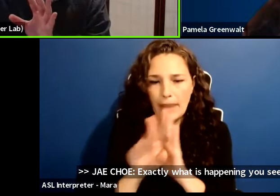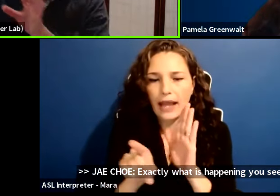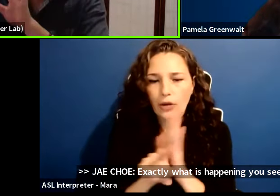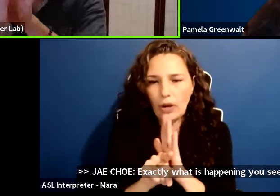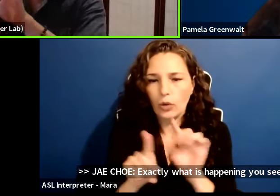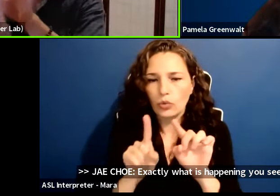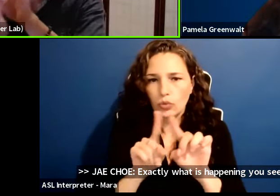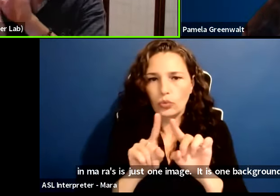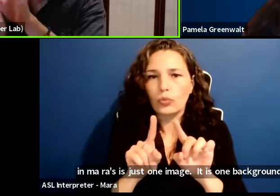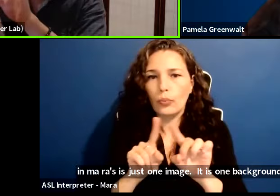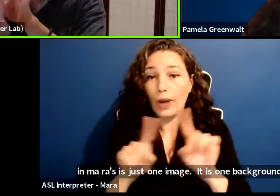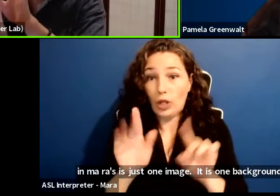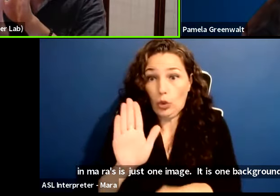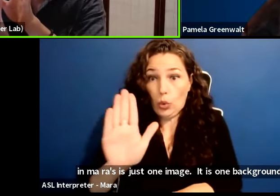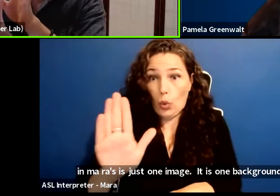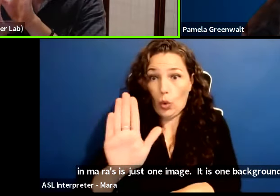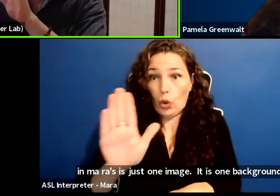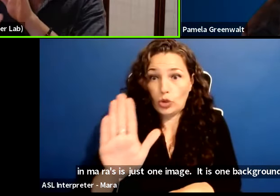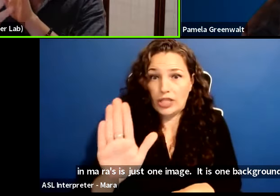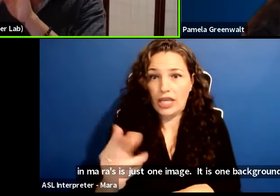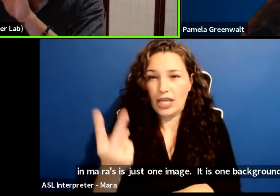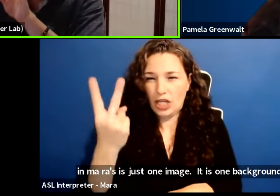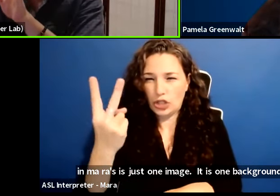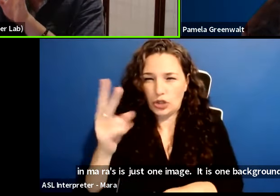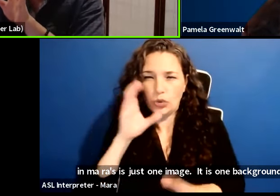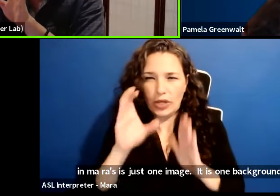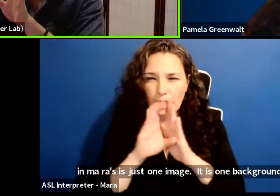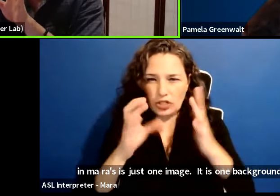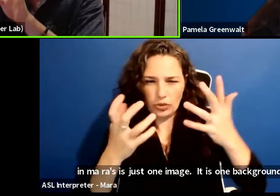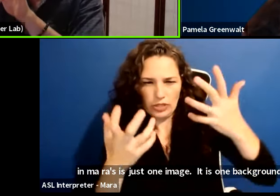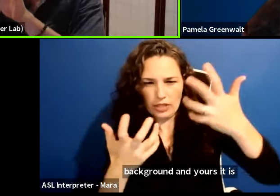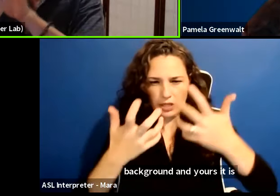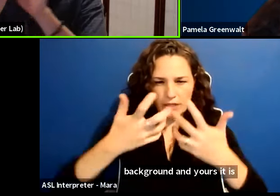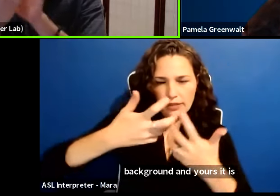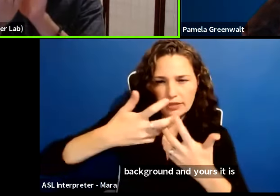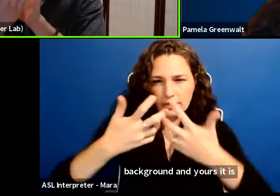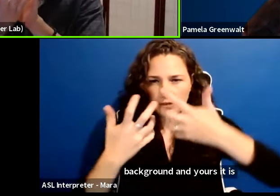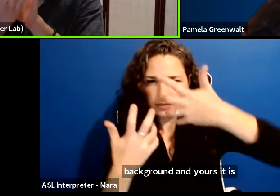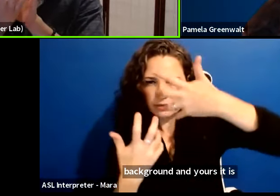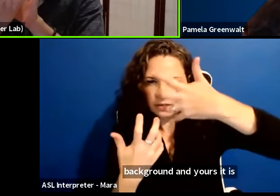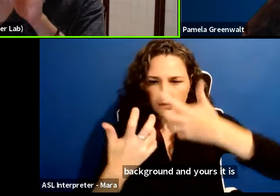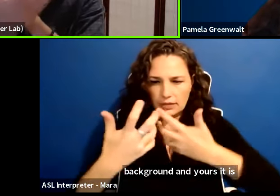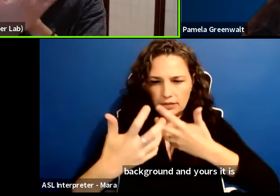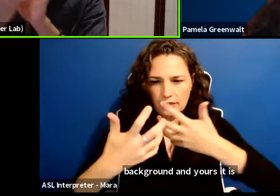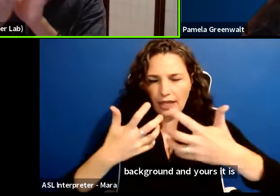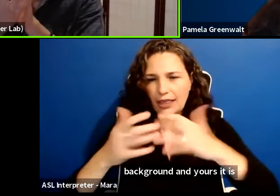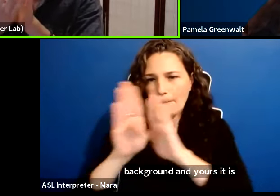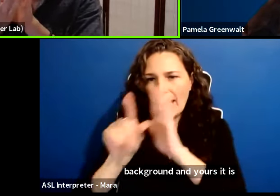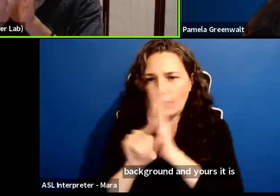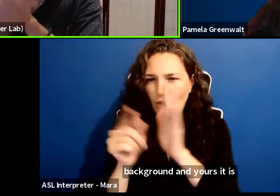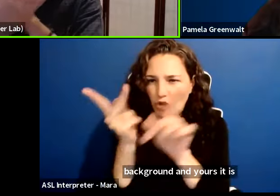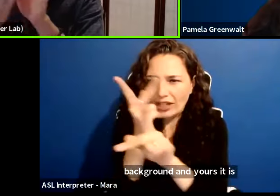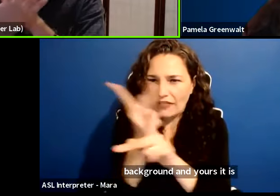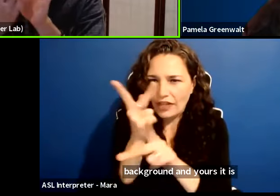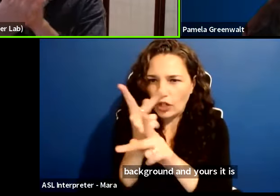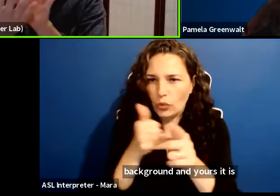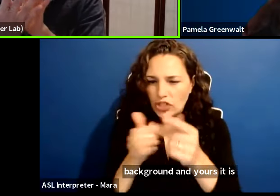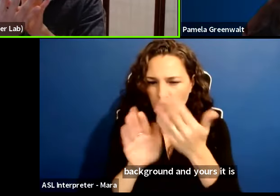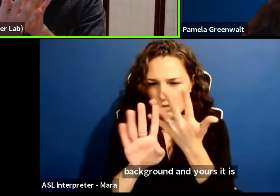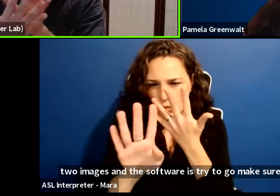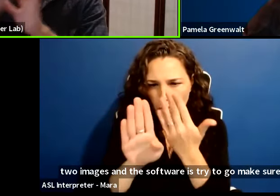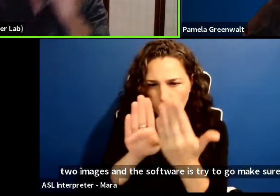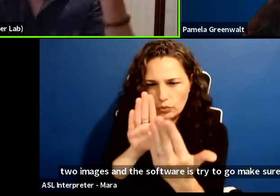images. And so the software is constantly trying to make sure that you are in front of the other one. But as you're moving, it's got to